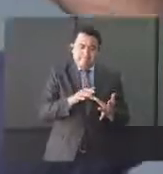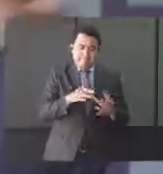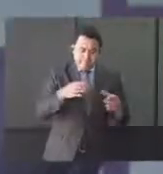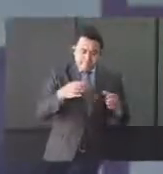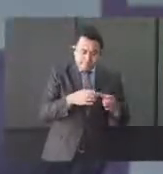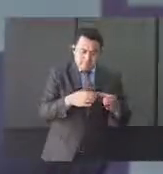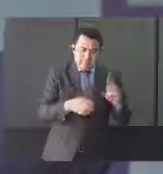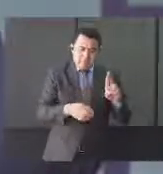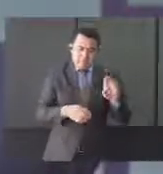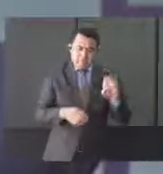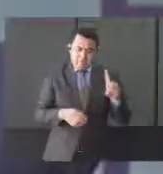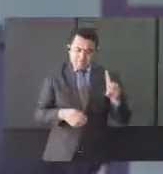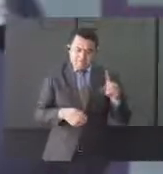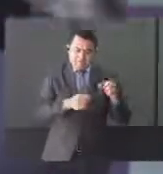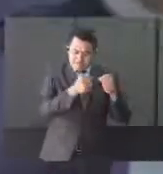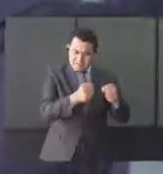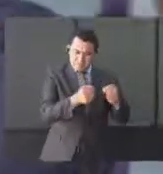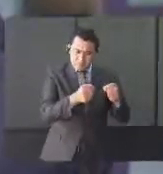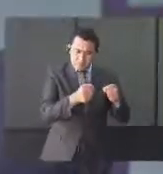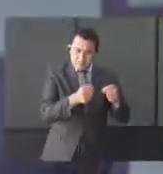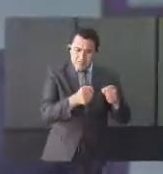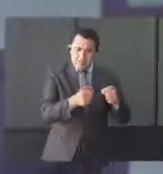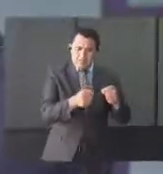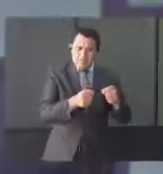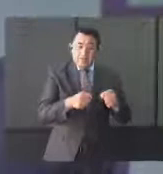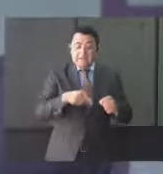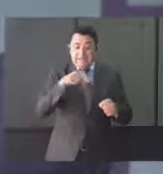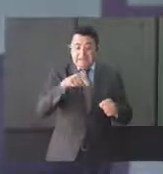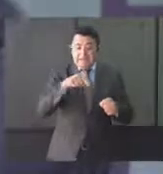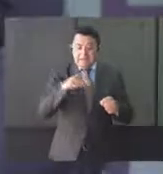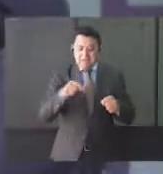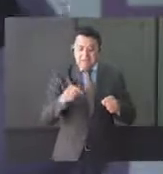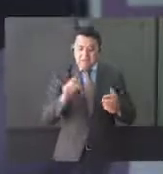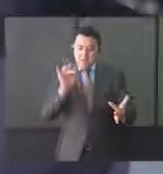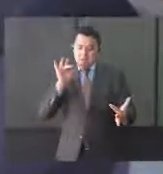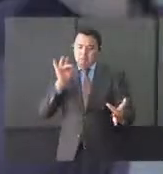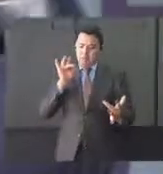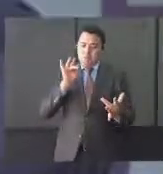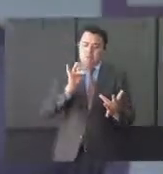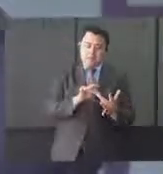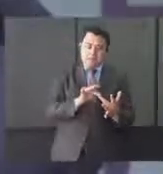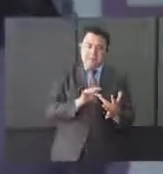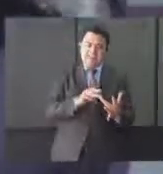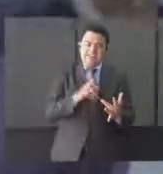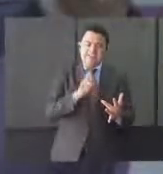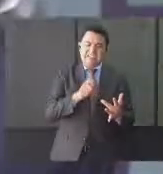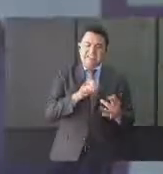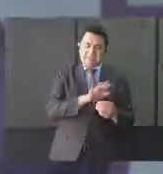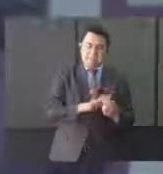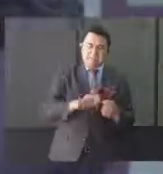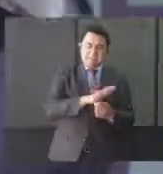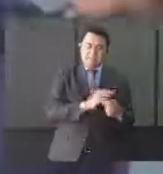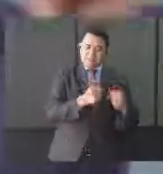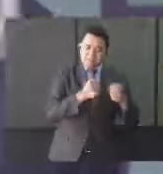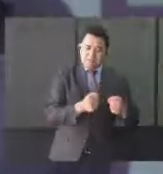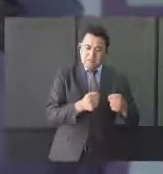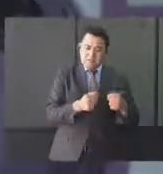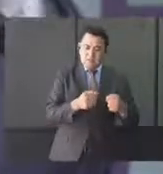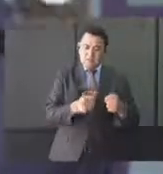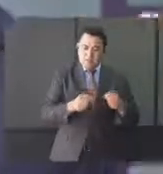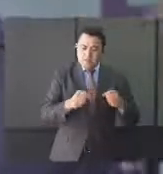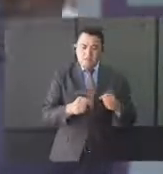a poster in red that says, "Welcome to this safe place, free of discrimination because